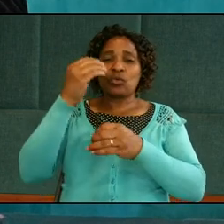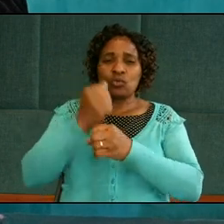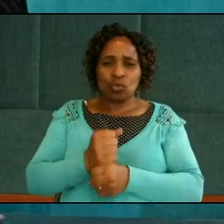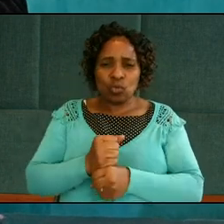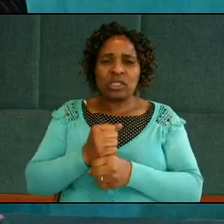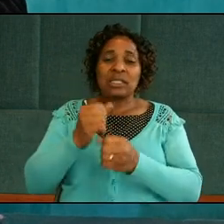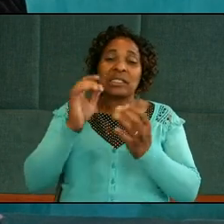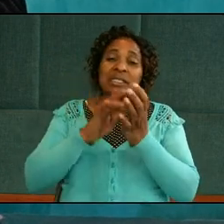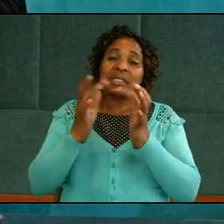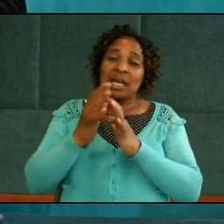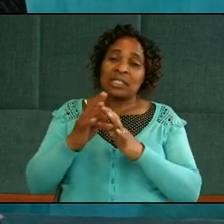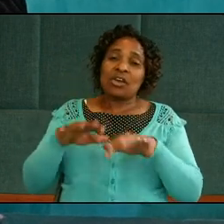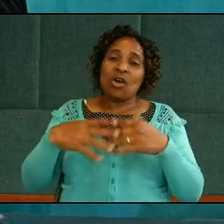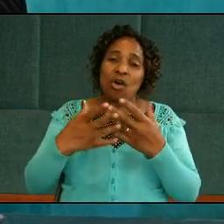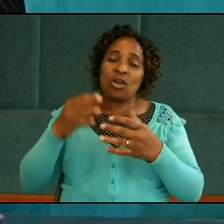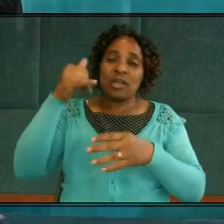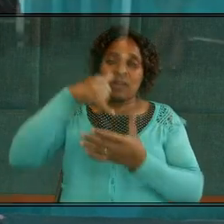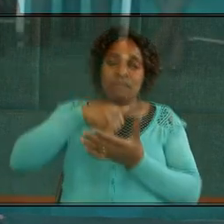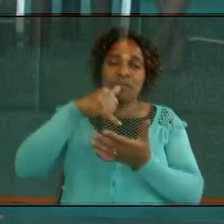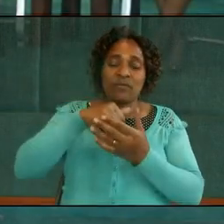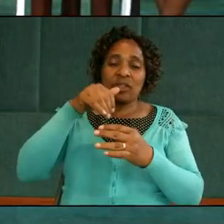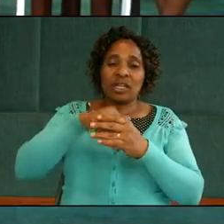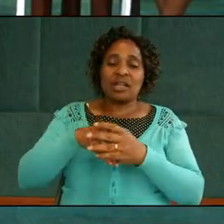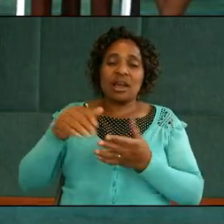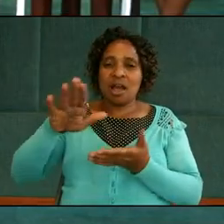whether or not to get involved in a local church.